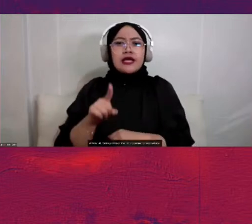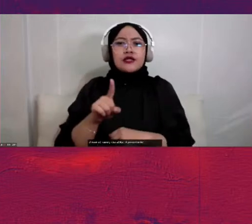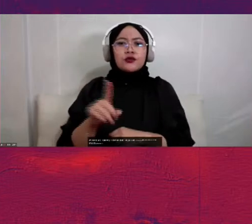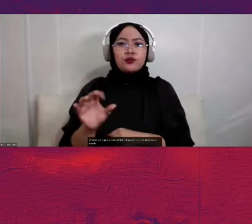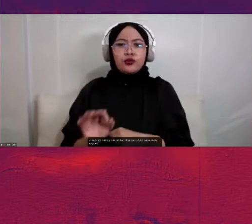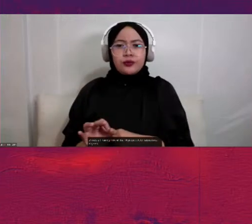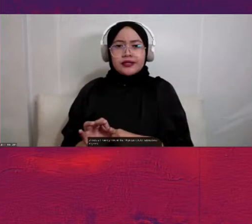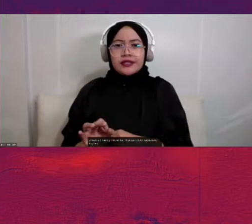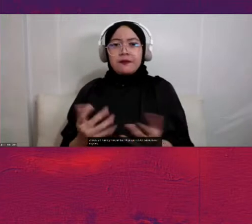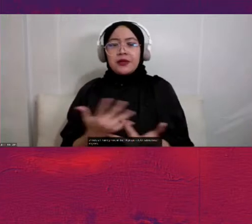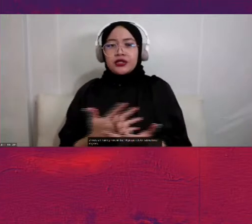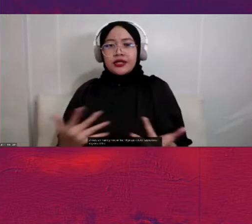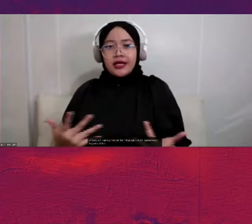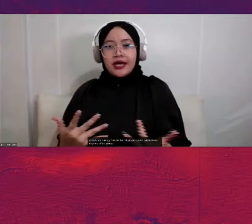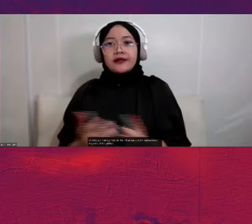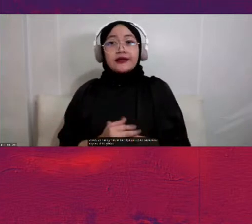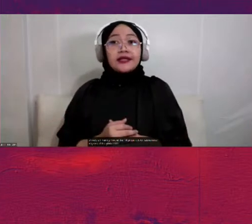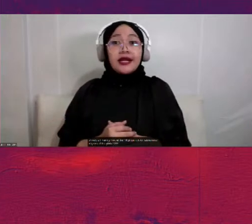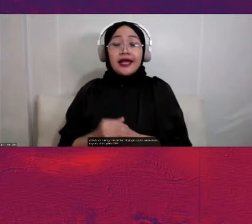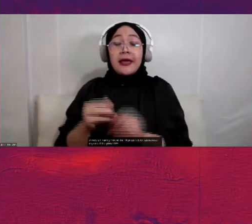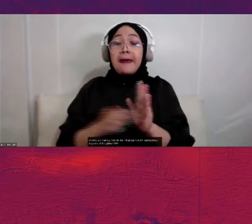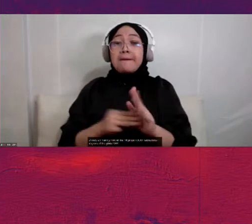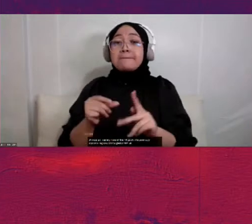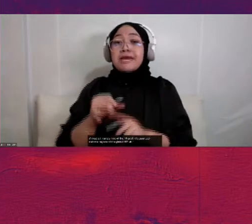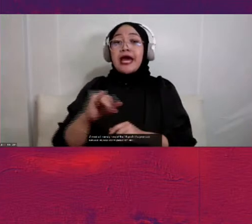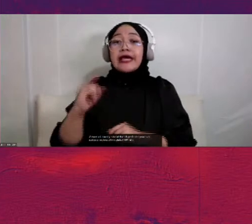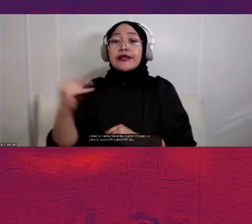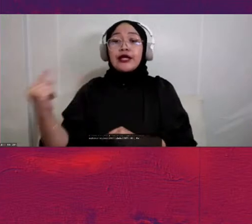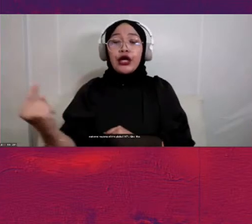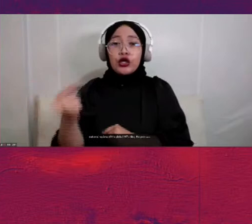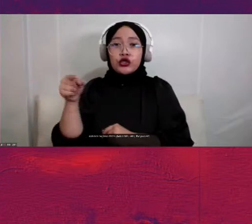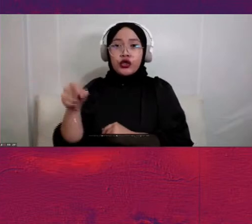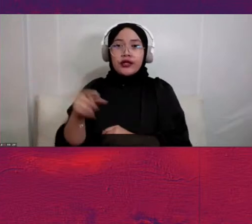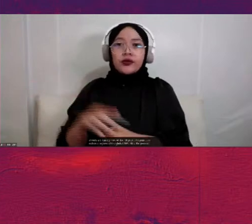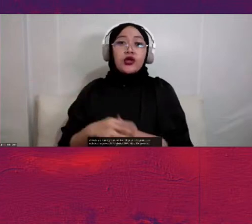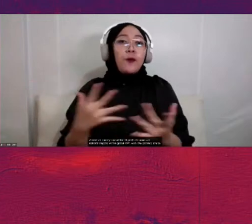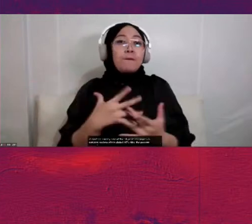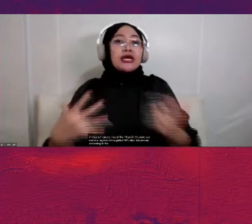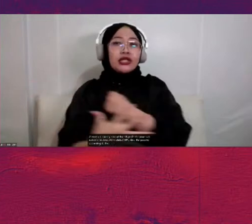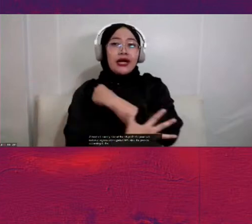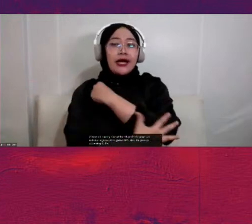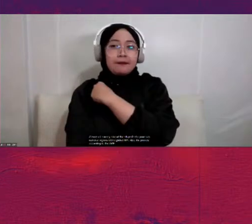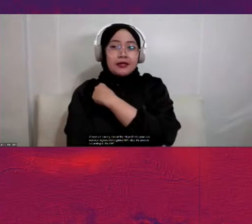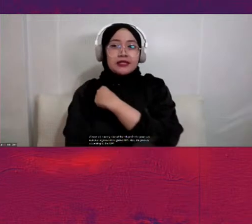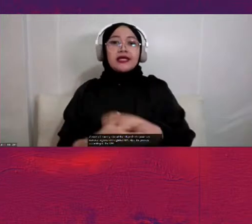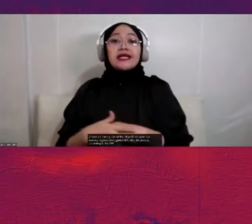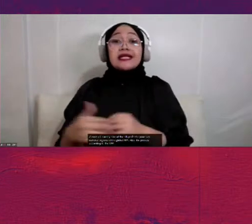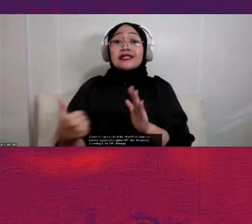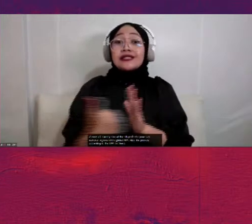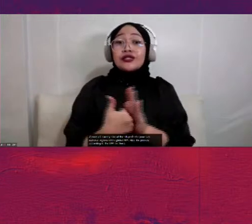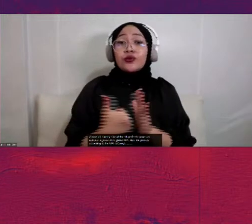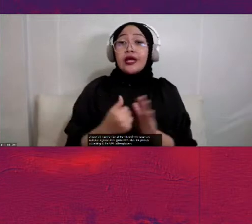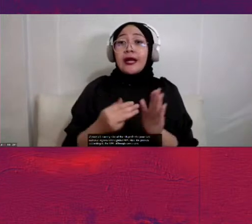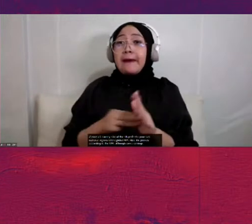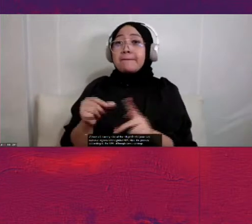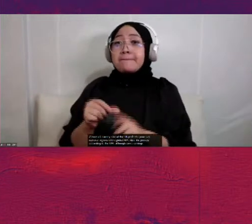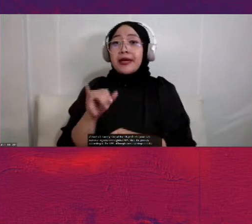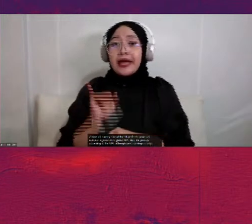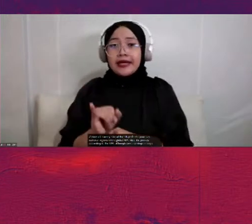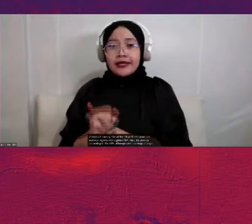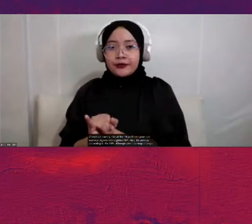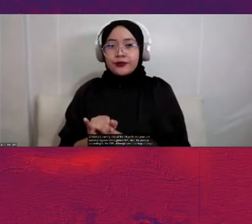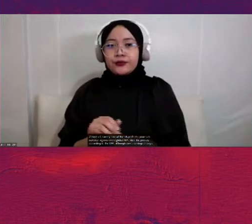subnational regions of the global MPI are also the poorest according to the EMPI, although some rankings